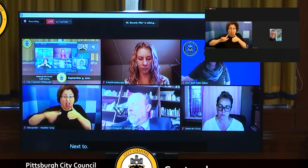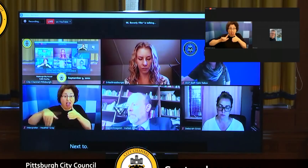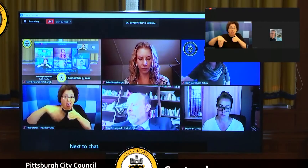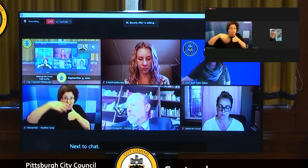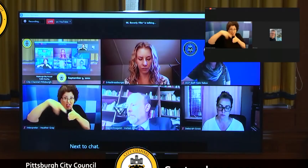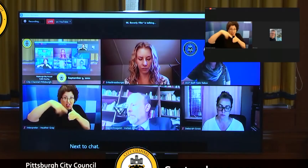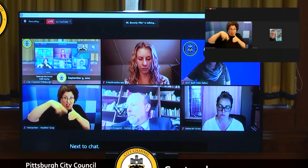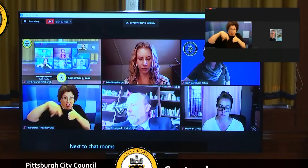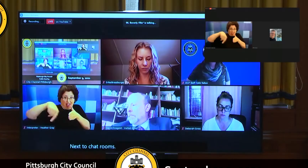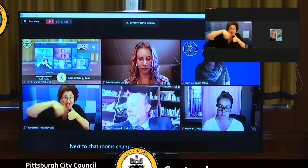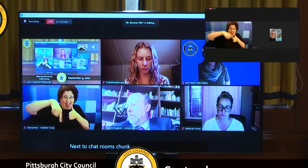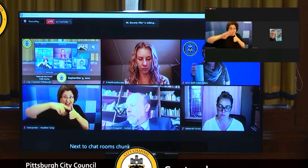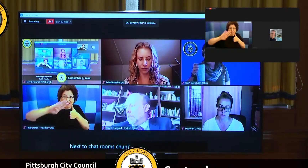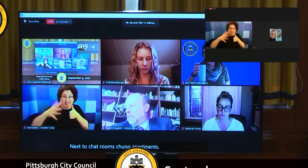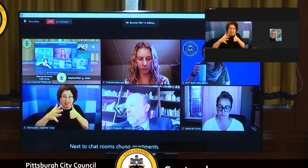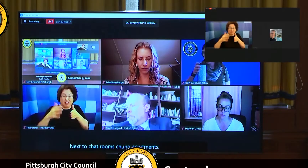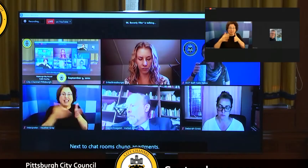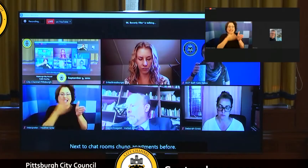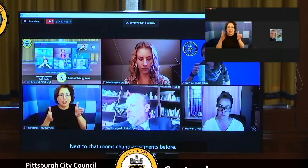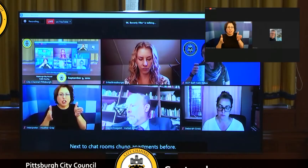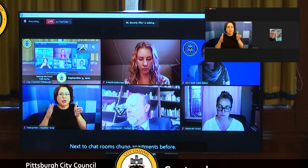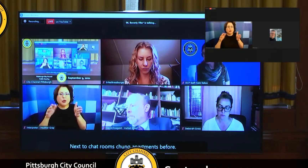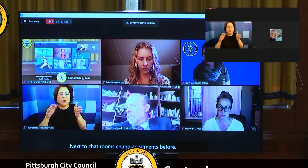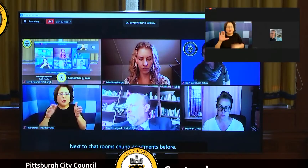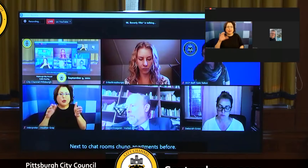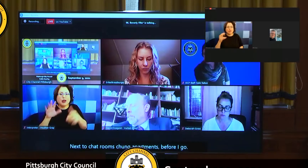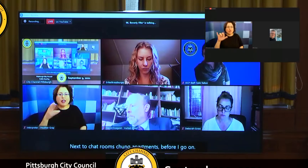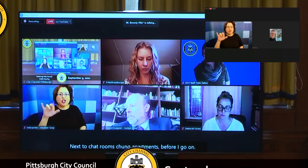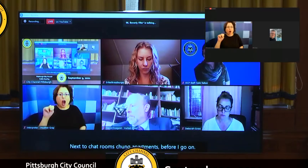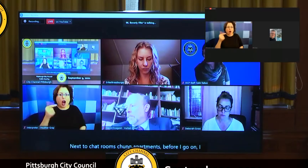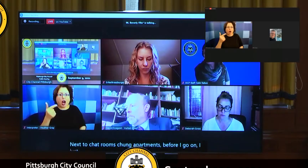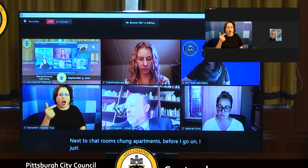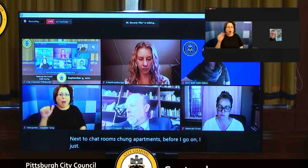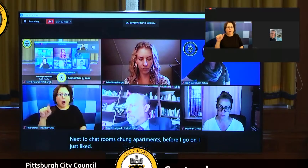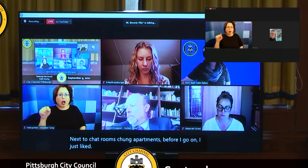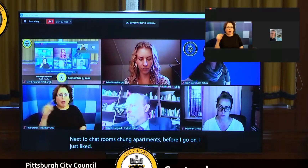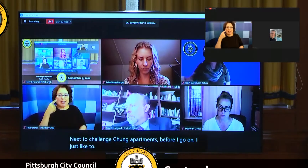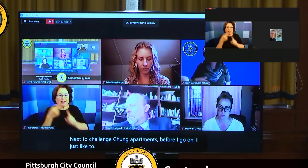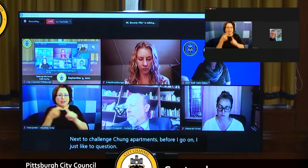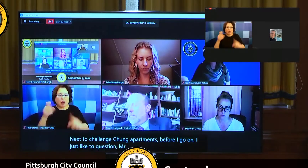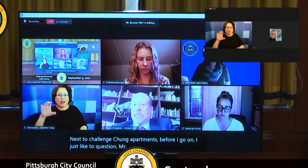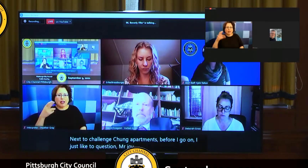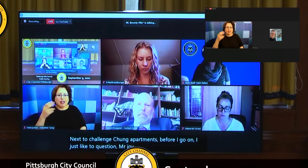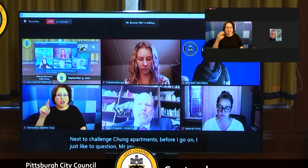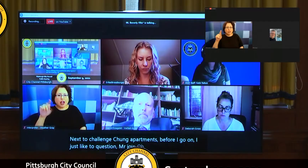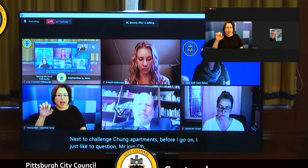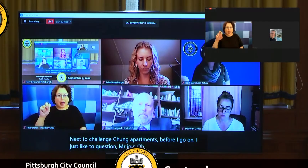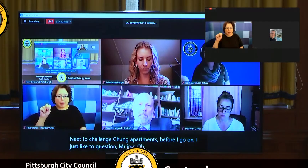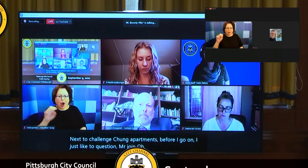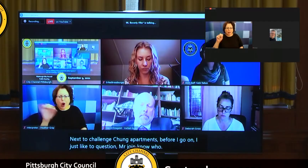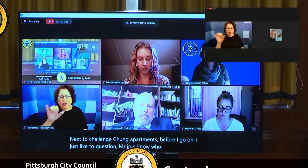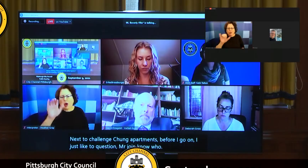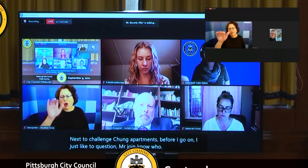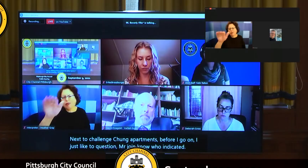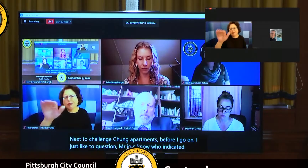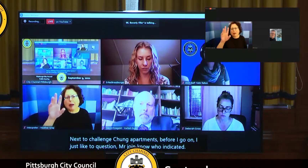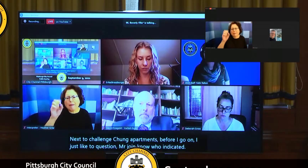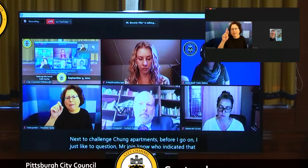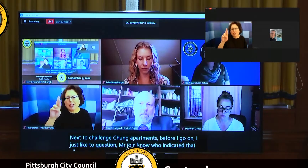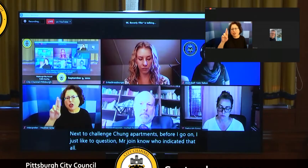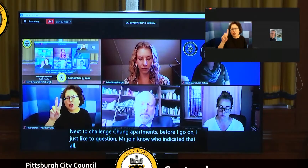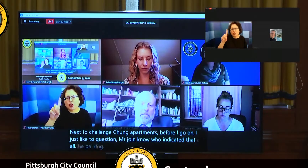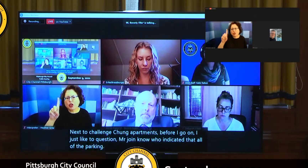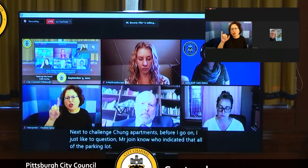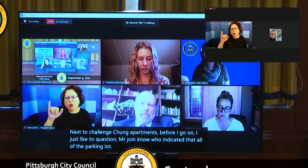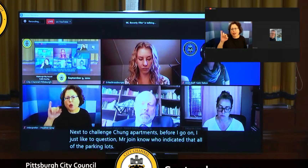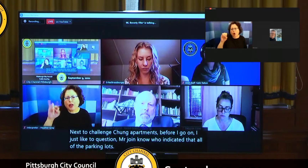Chung Apartments. Before I go on, I'd just like to question Mr. Doino, who indicated that all of the parking